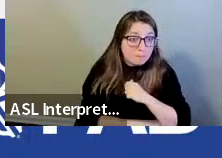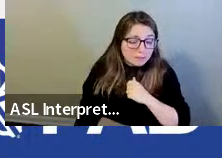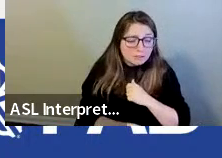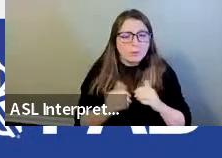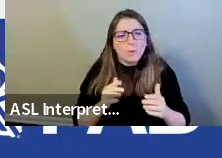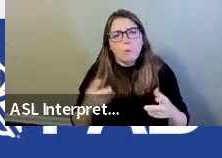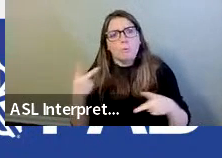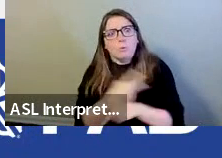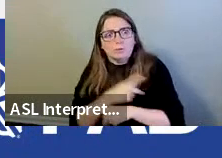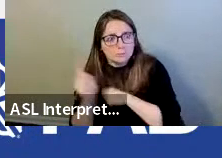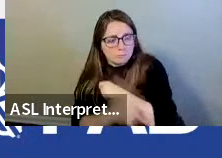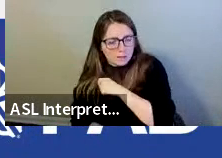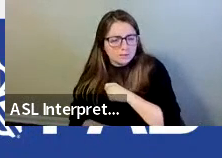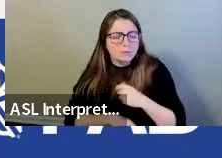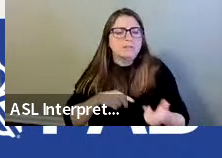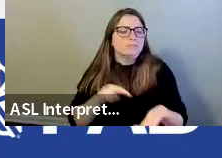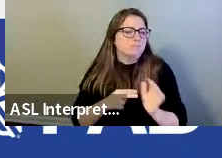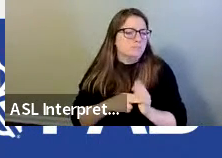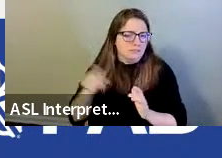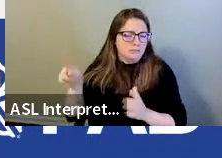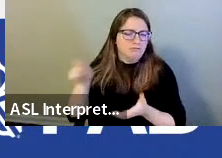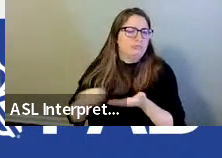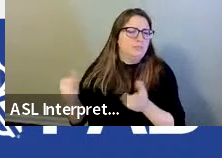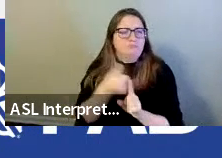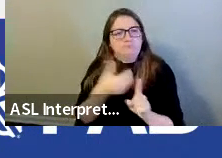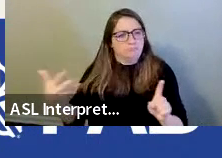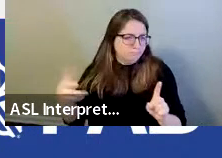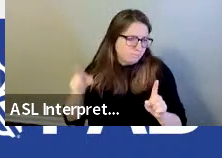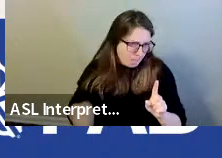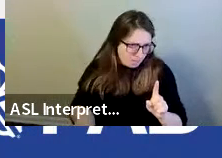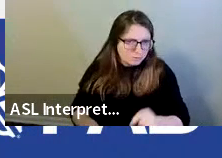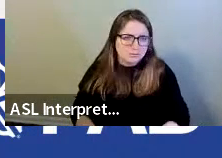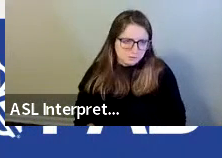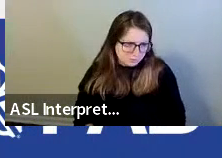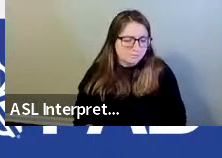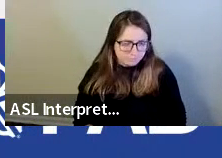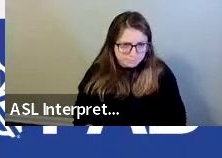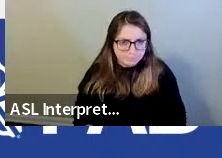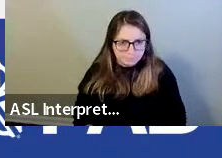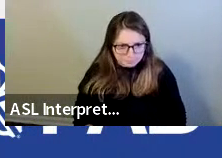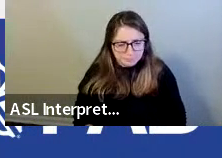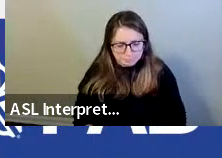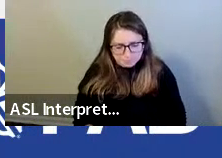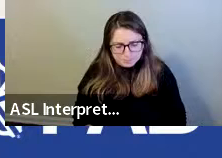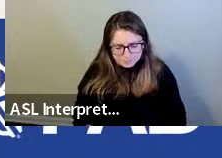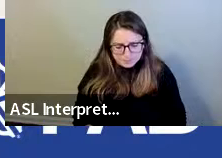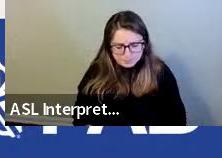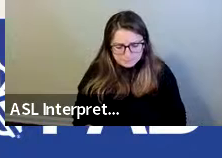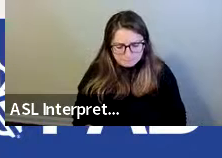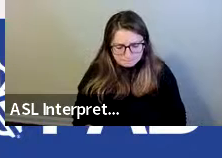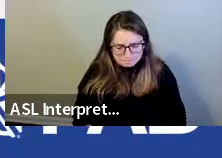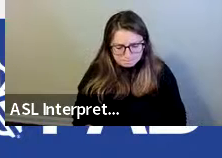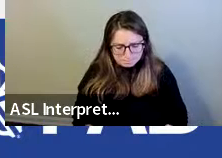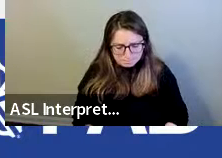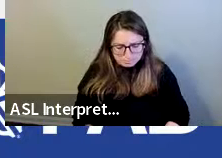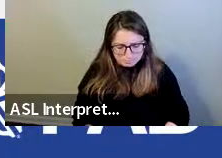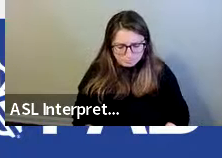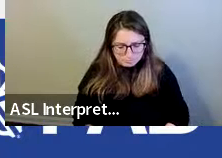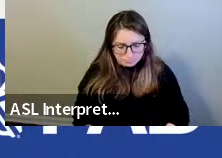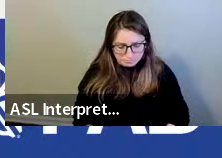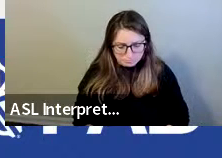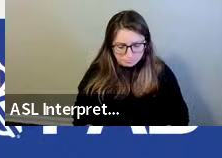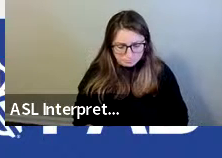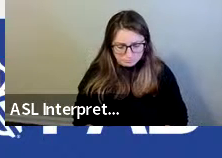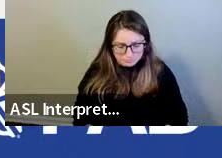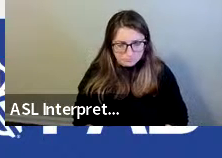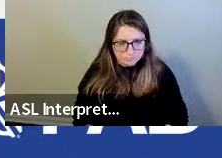upon aggravating or mitigating any sanctions from their presumptive outcome. So can we